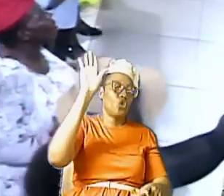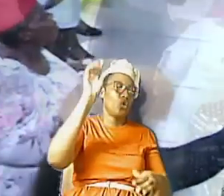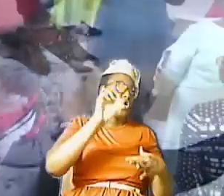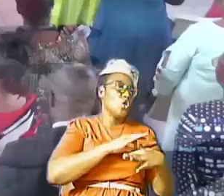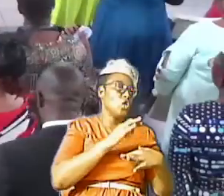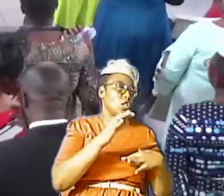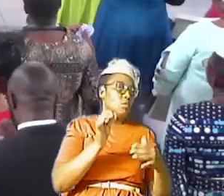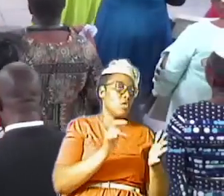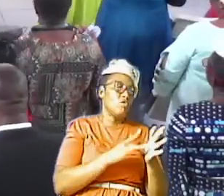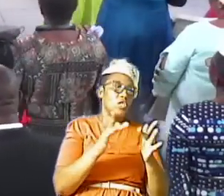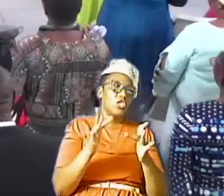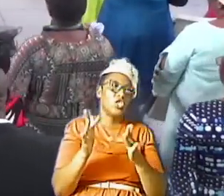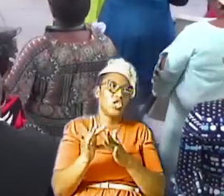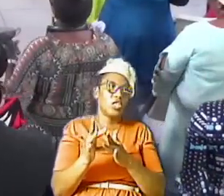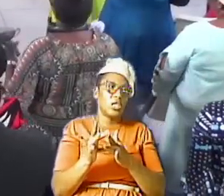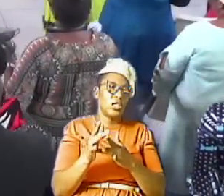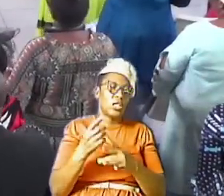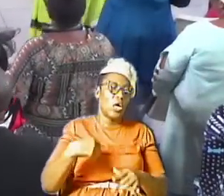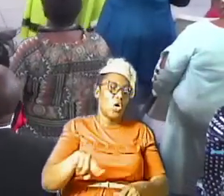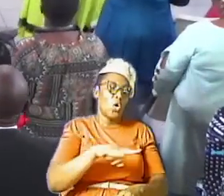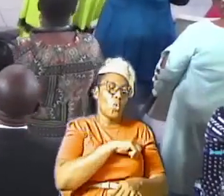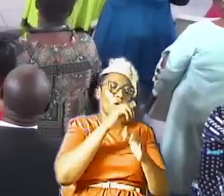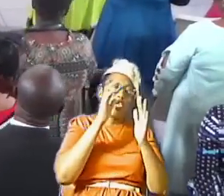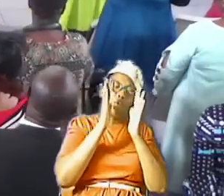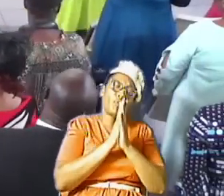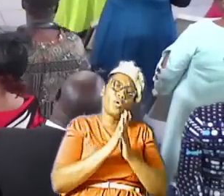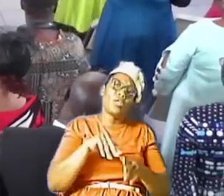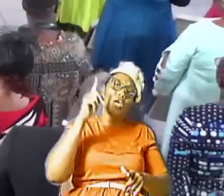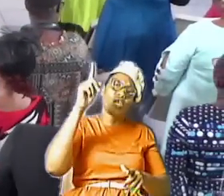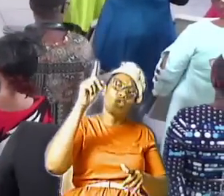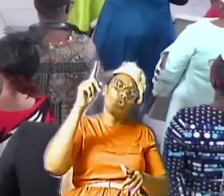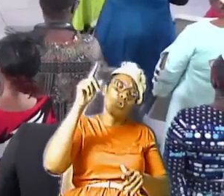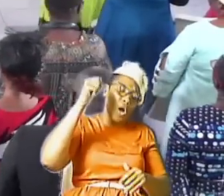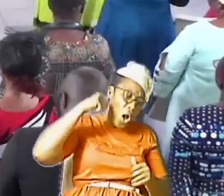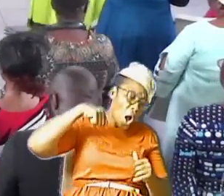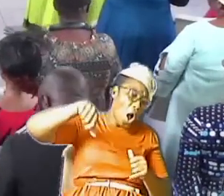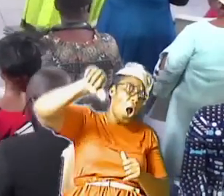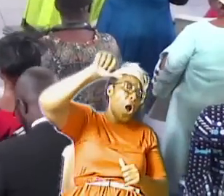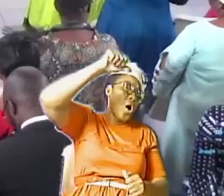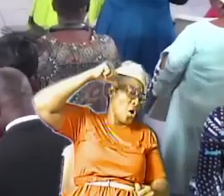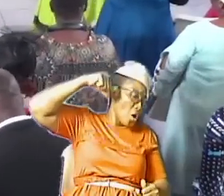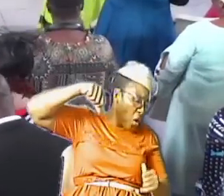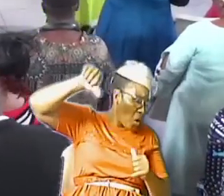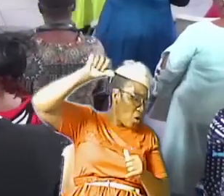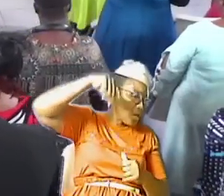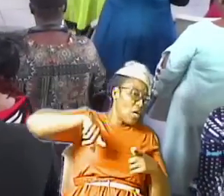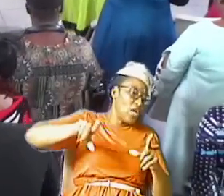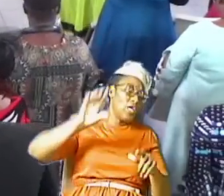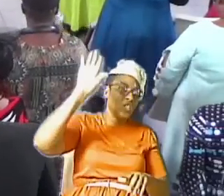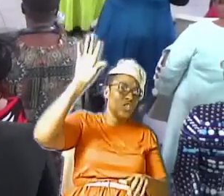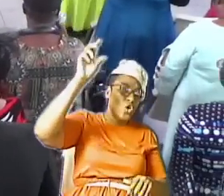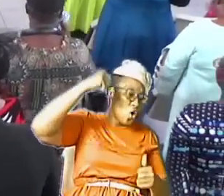your spirit. Hallelujah. So we pray that you'd anoint, God, and that your anointing will break